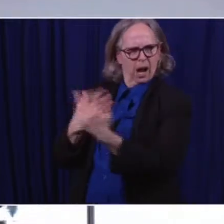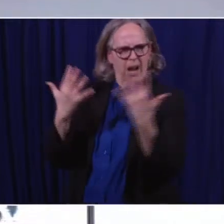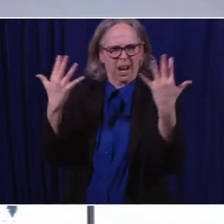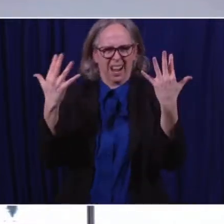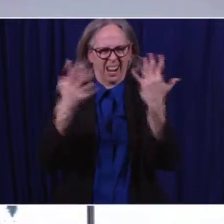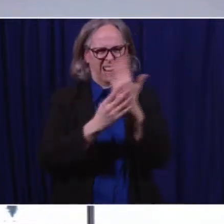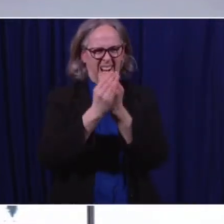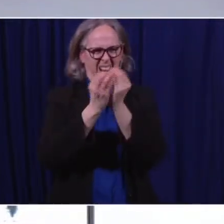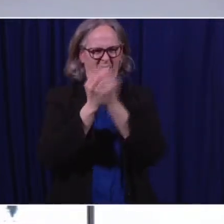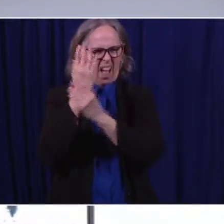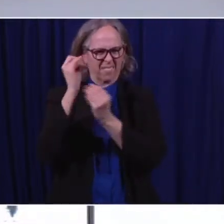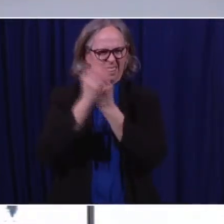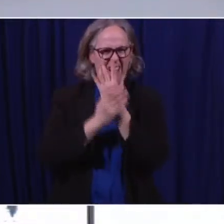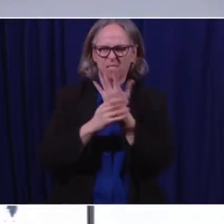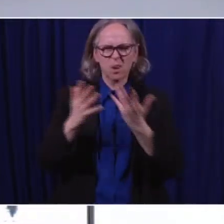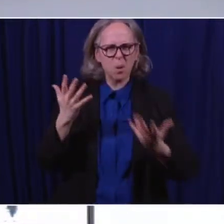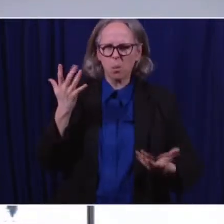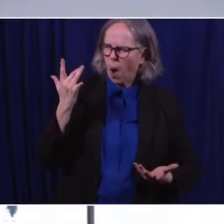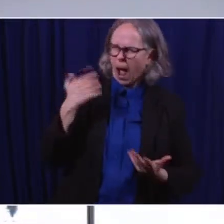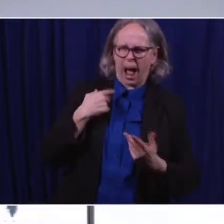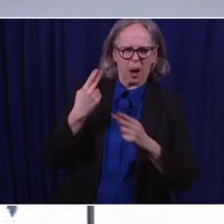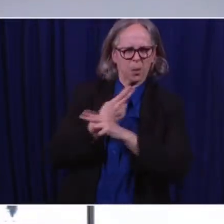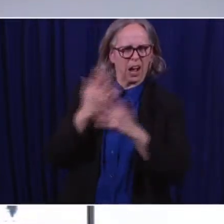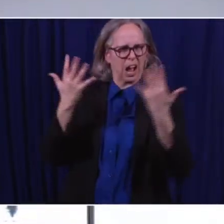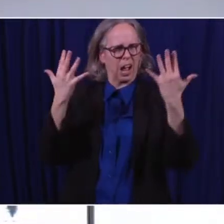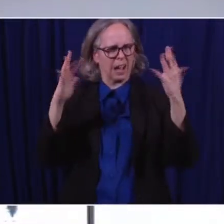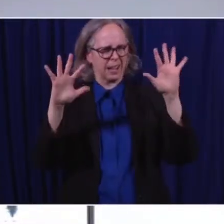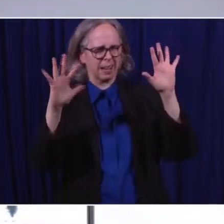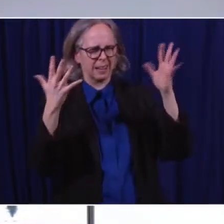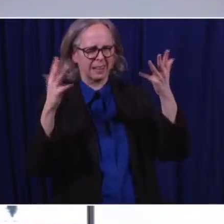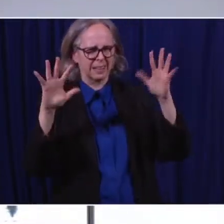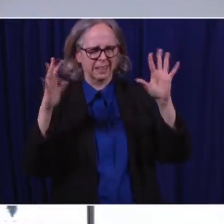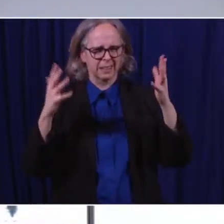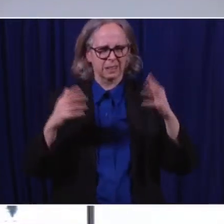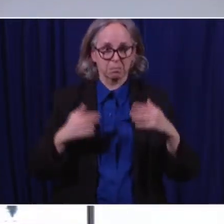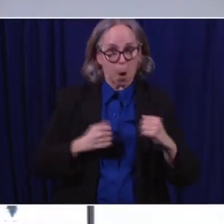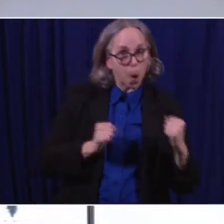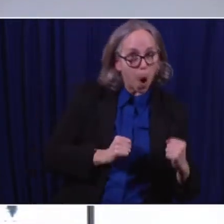today. It's not because through cost-cutting measures, I've turned the heat